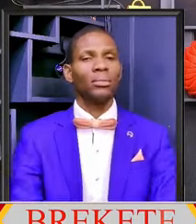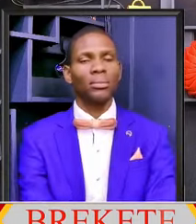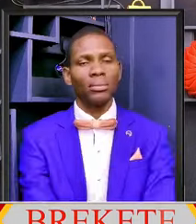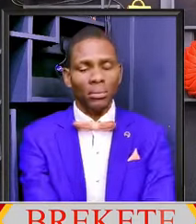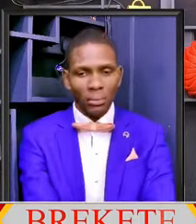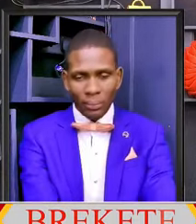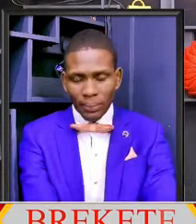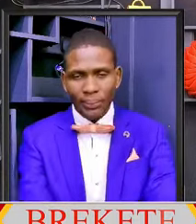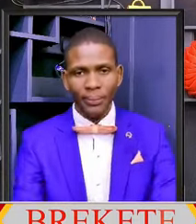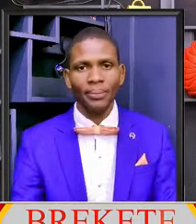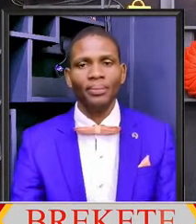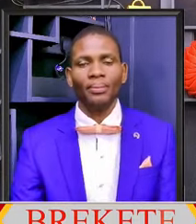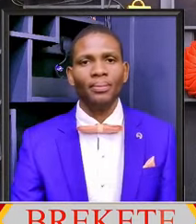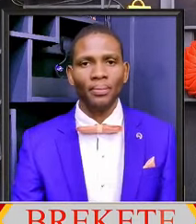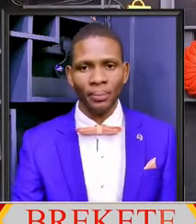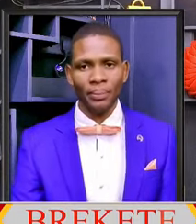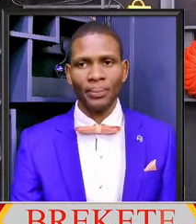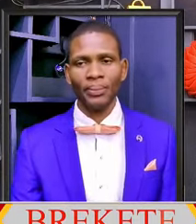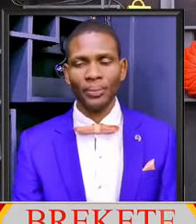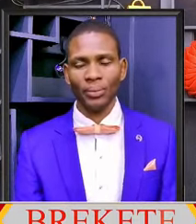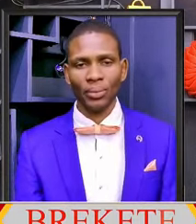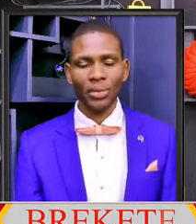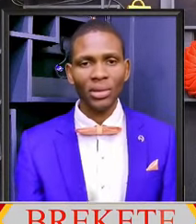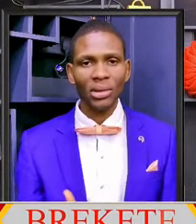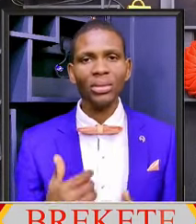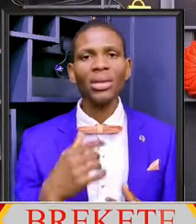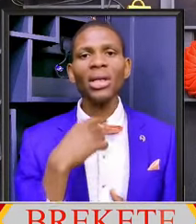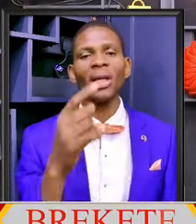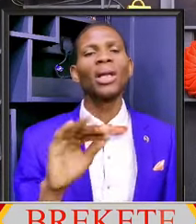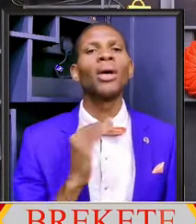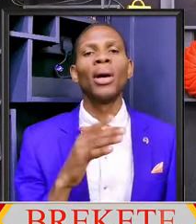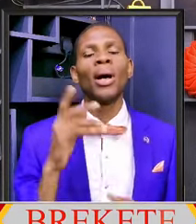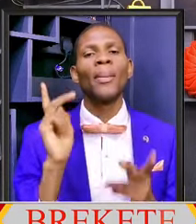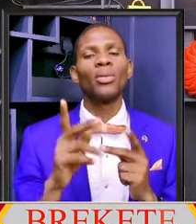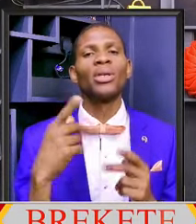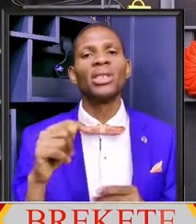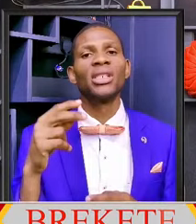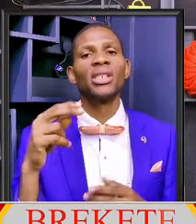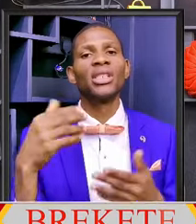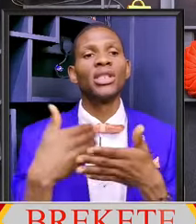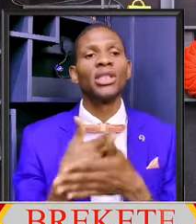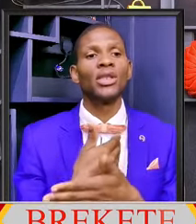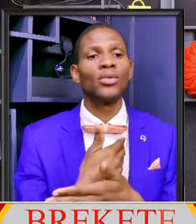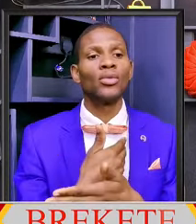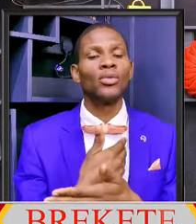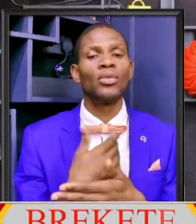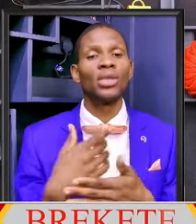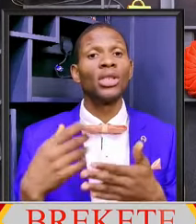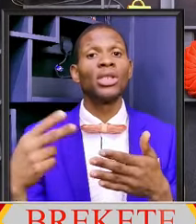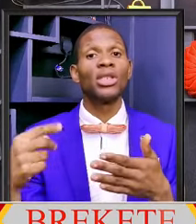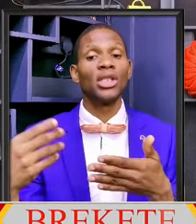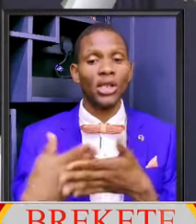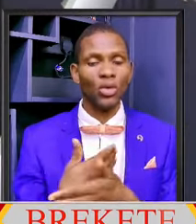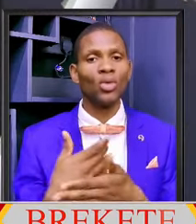Abiola. Yes, sir. Make you tell our people, the New Nigerian newspaper